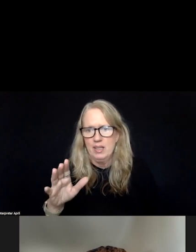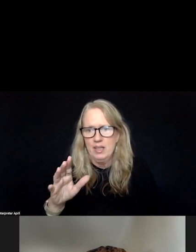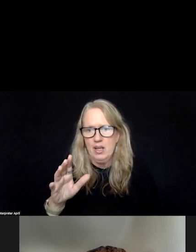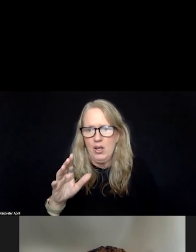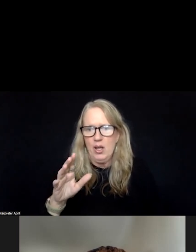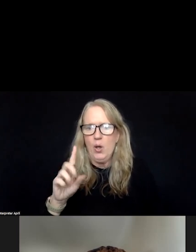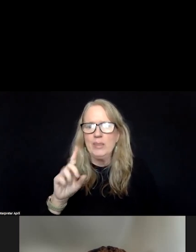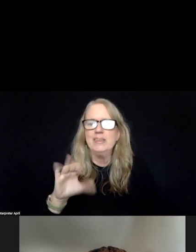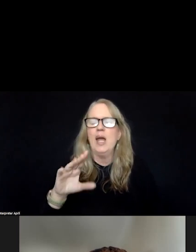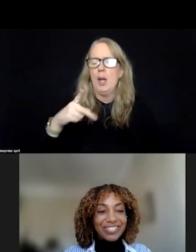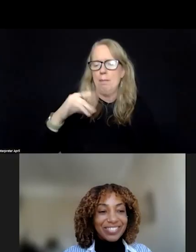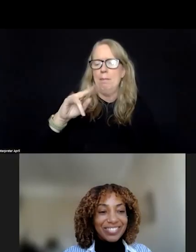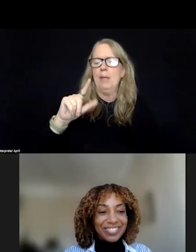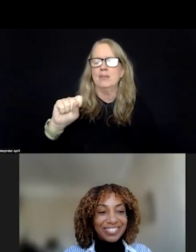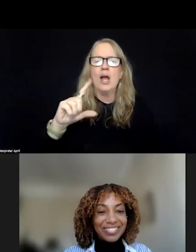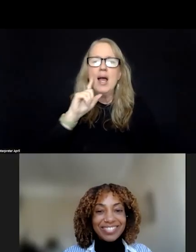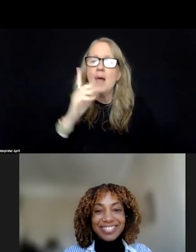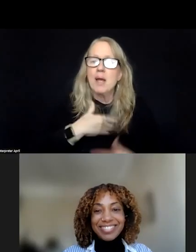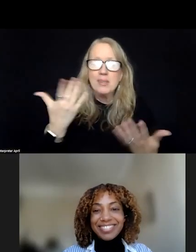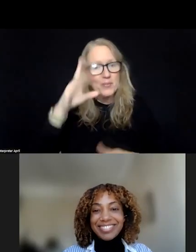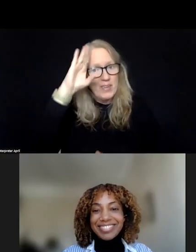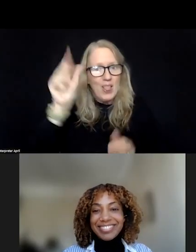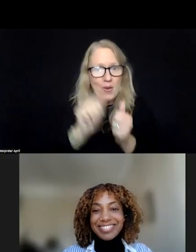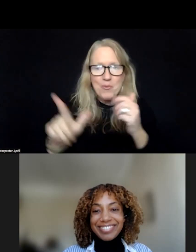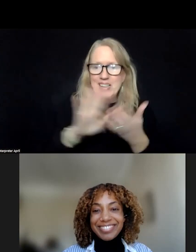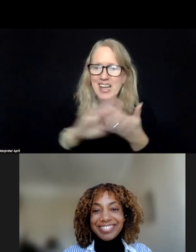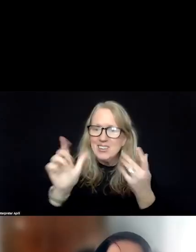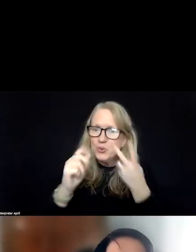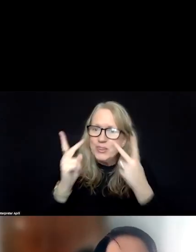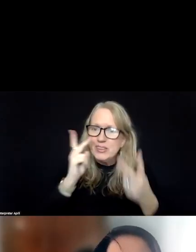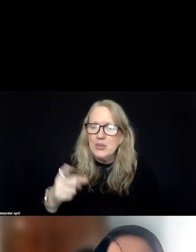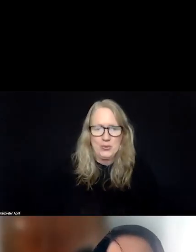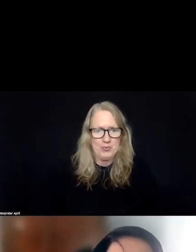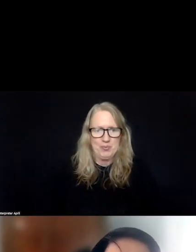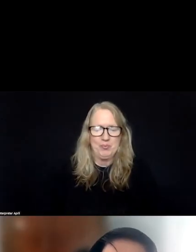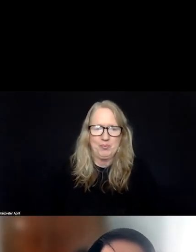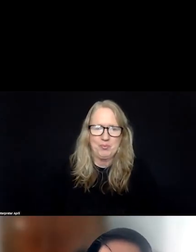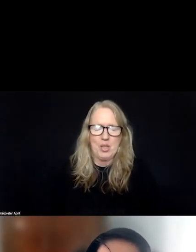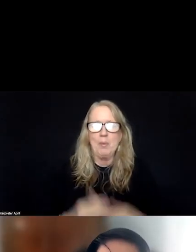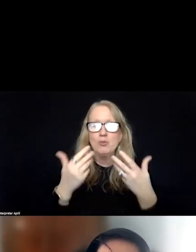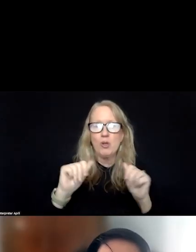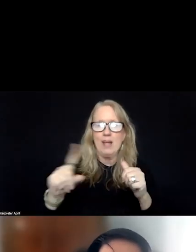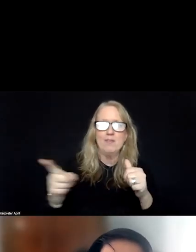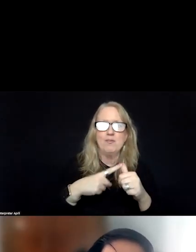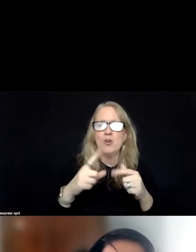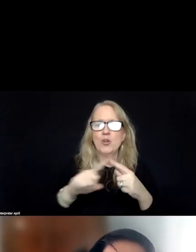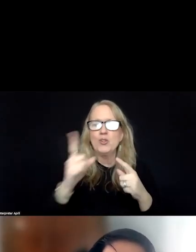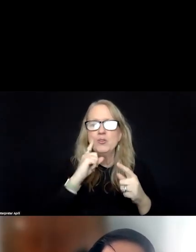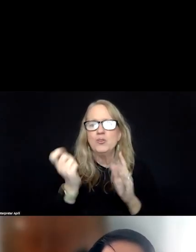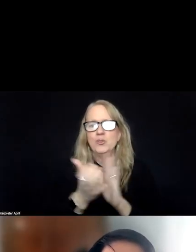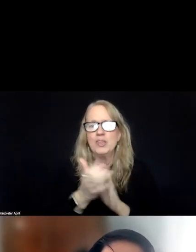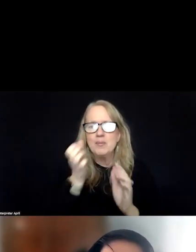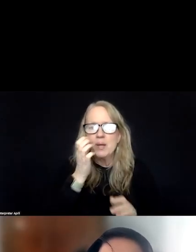Hello, everybody. Nice to see you. All right, so I'm going to just try and, first of all, give a big shout out to the concept